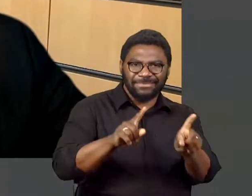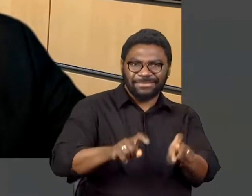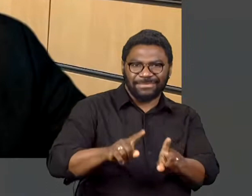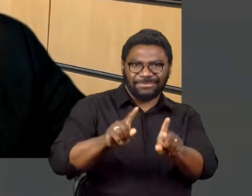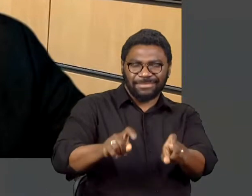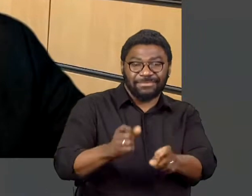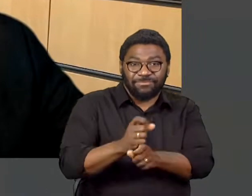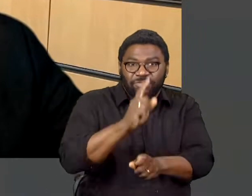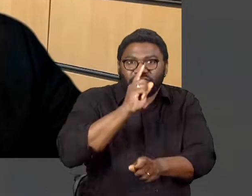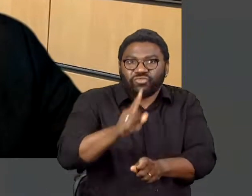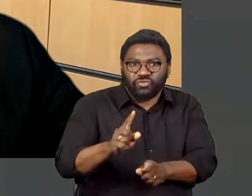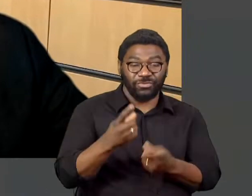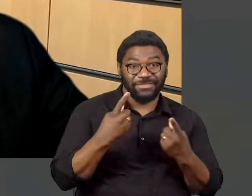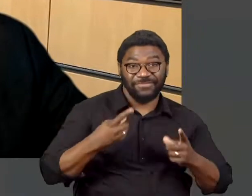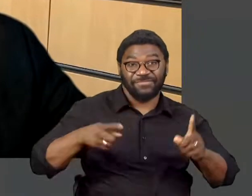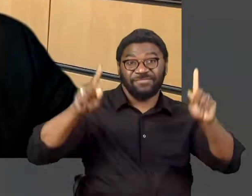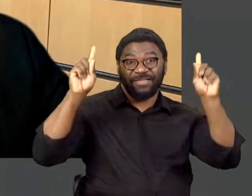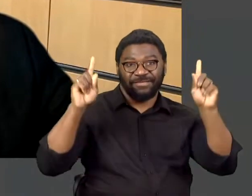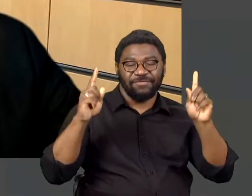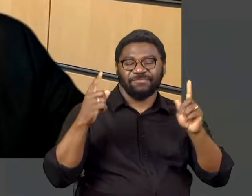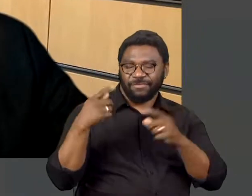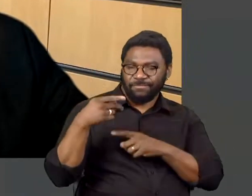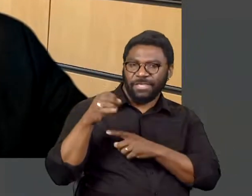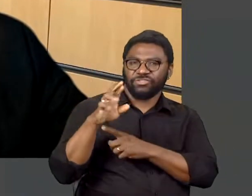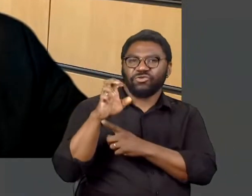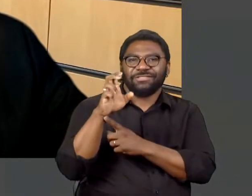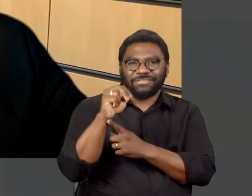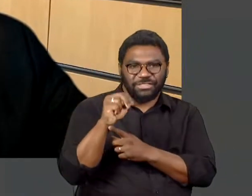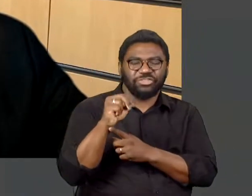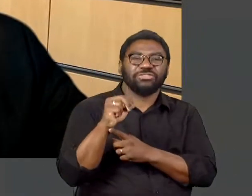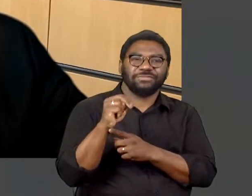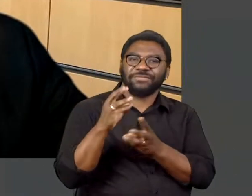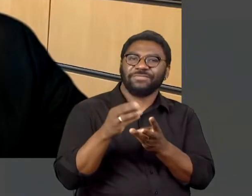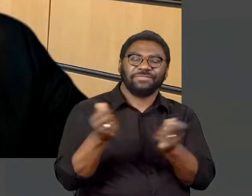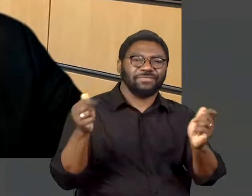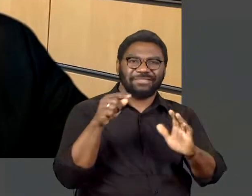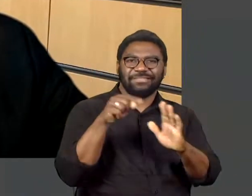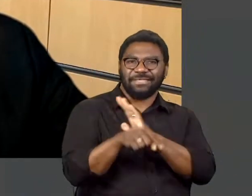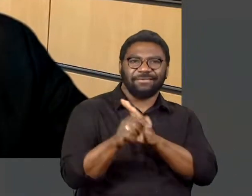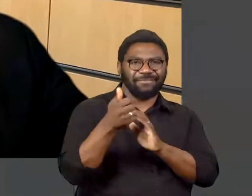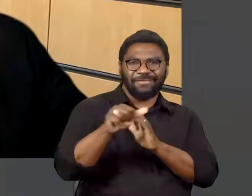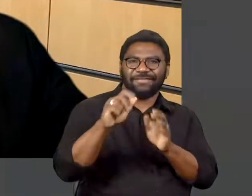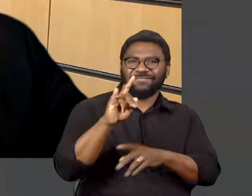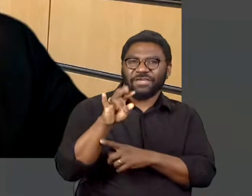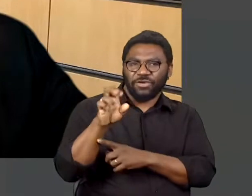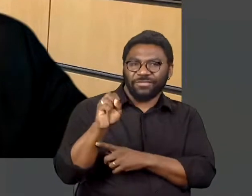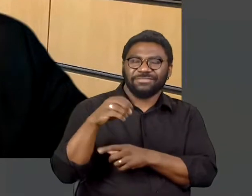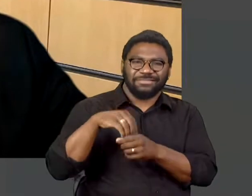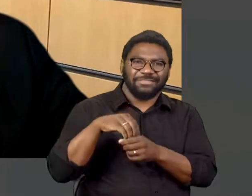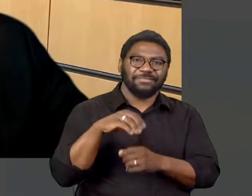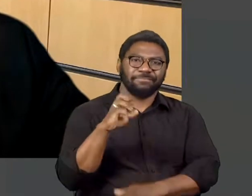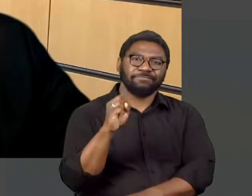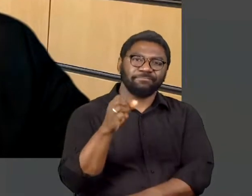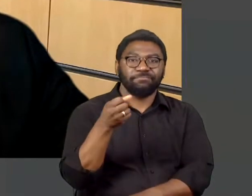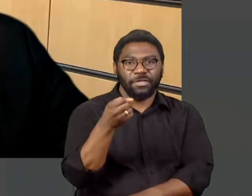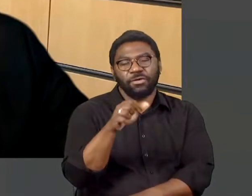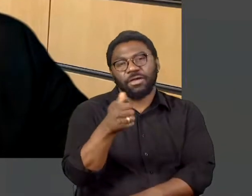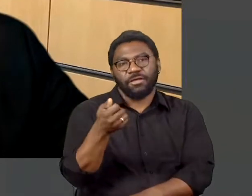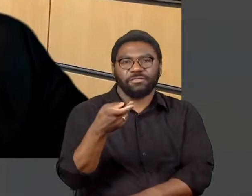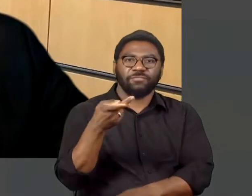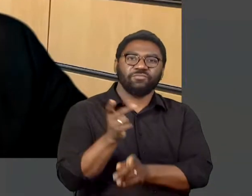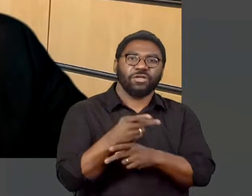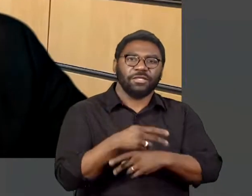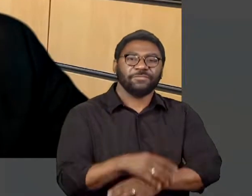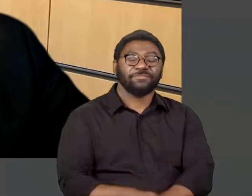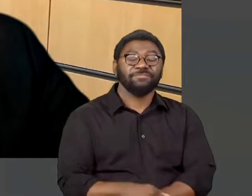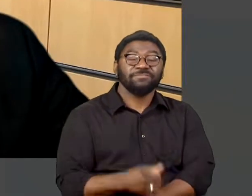keep understanding the effectiveness of pasteurization at inactivating the virus in milk and other dairy products. While the commercial milk supply